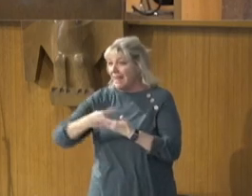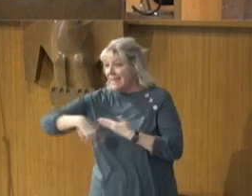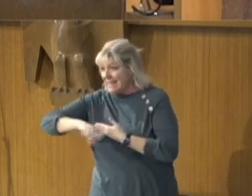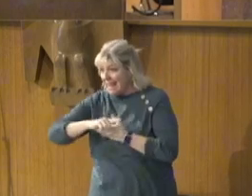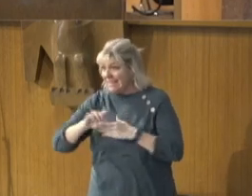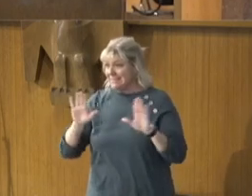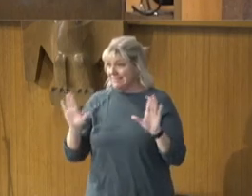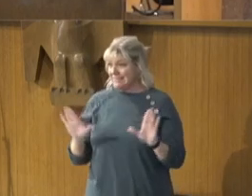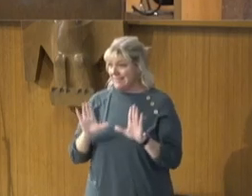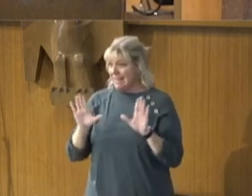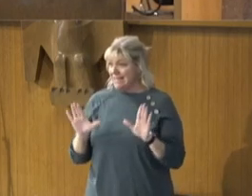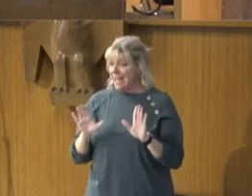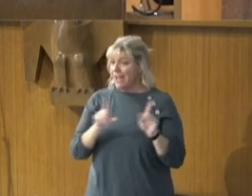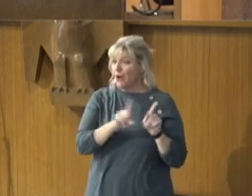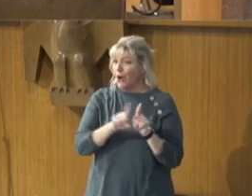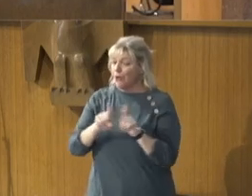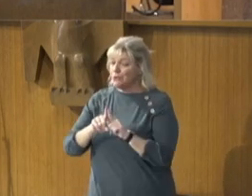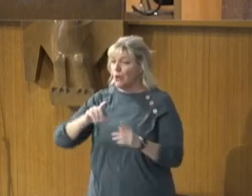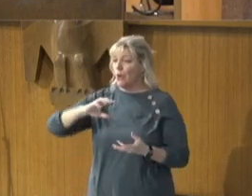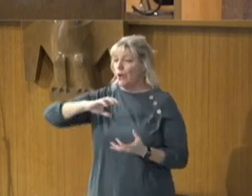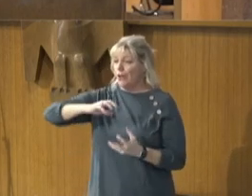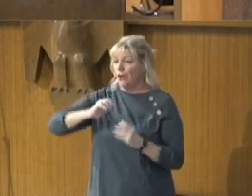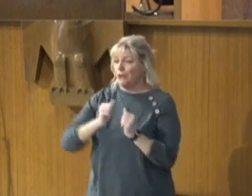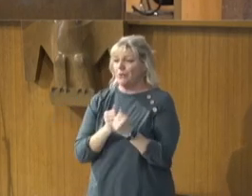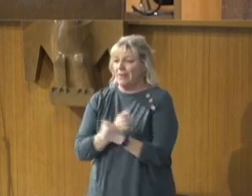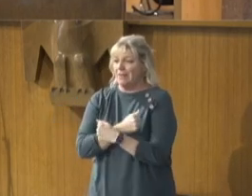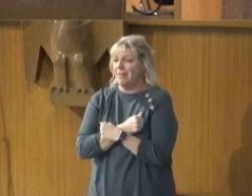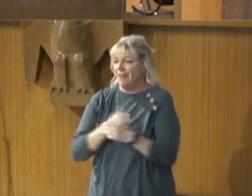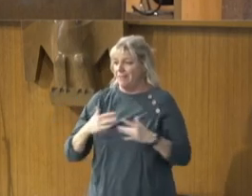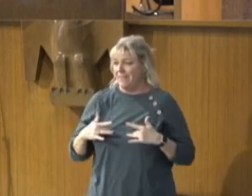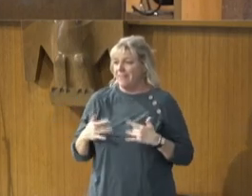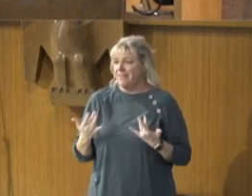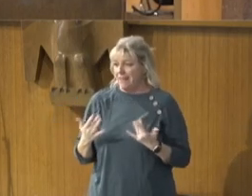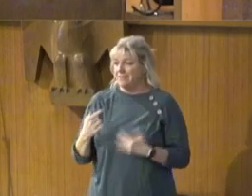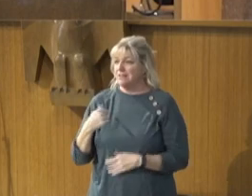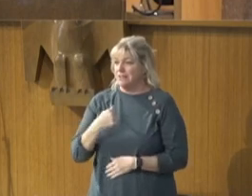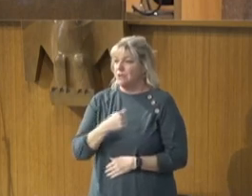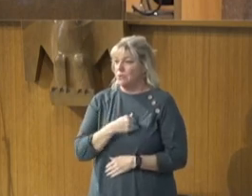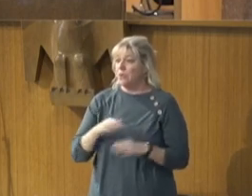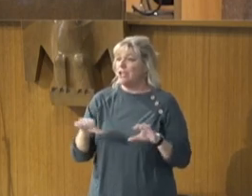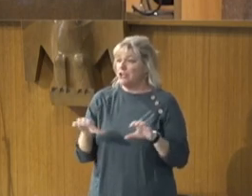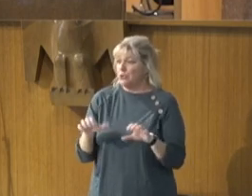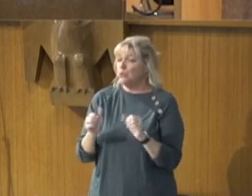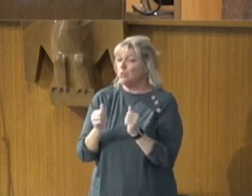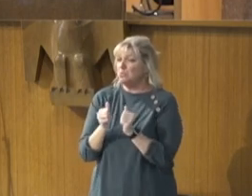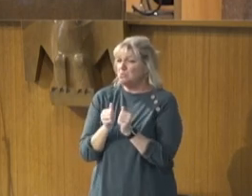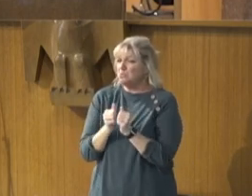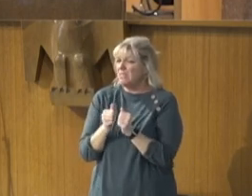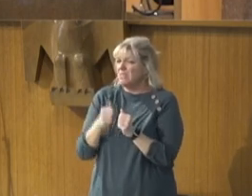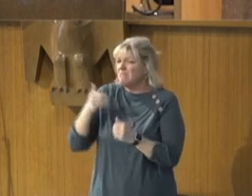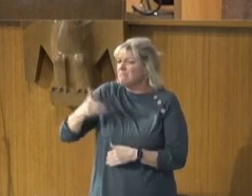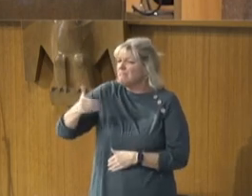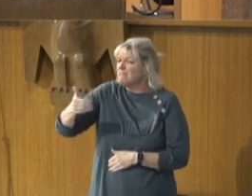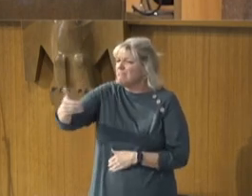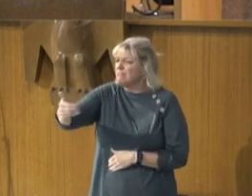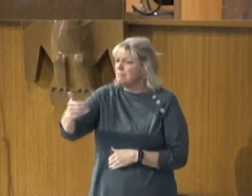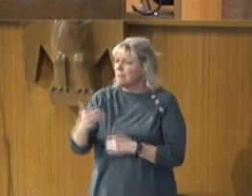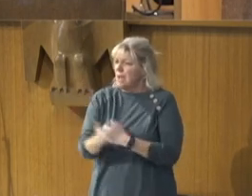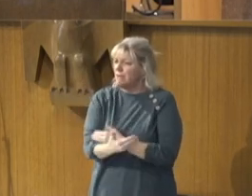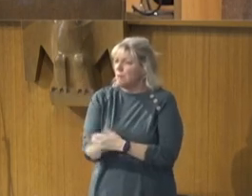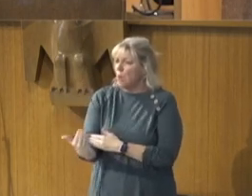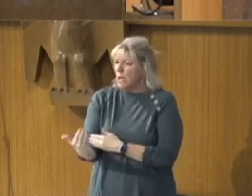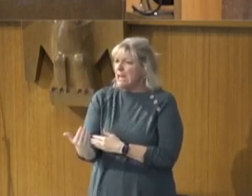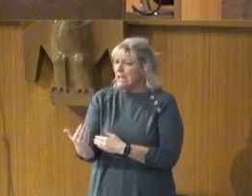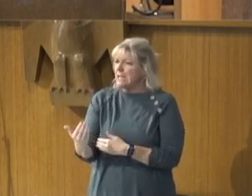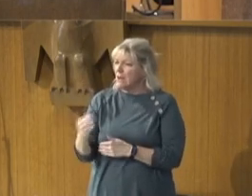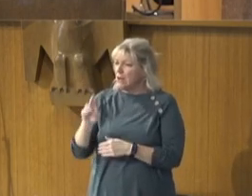is also our Laundry Love event. And so we've been doing this with quite some regularity. And so in the morning on November